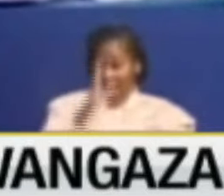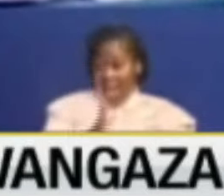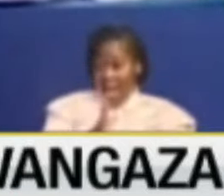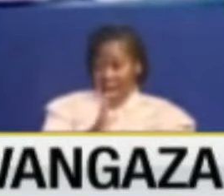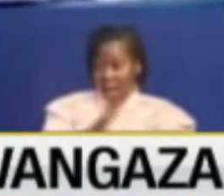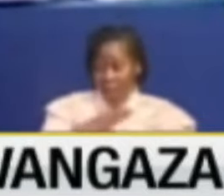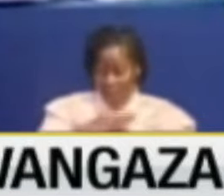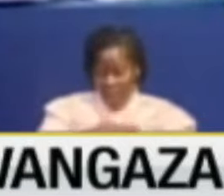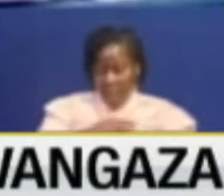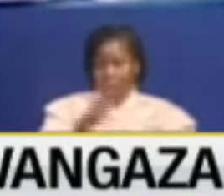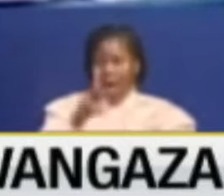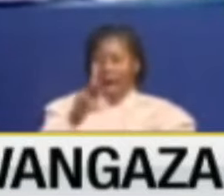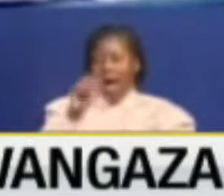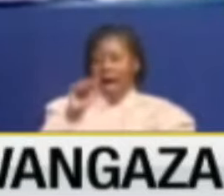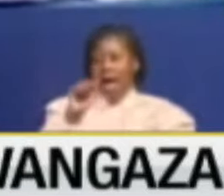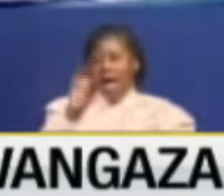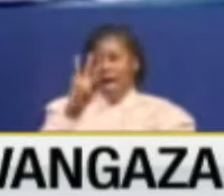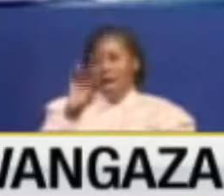Kawira Mwangaza from office,